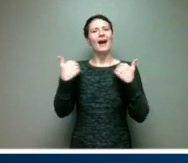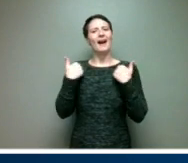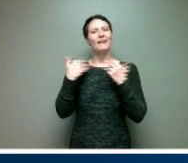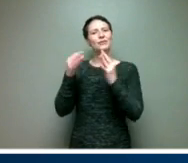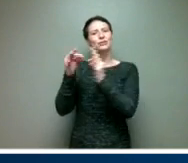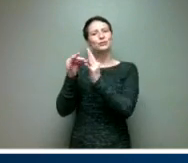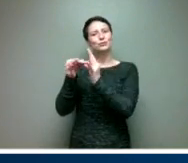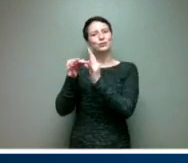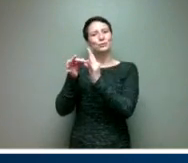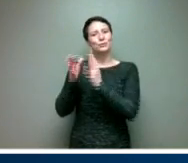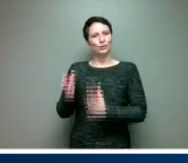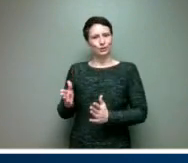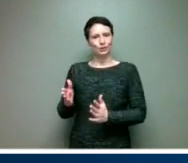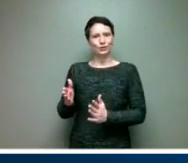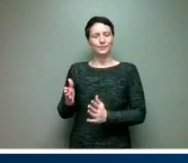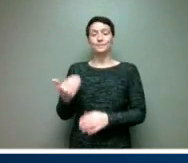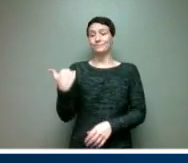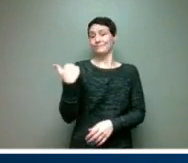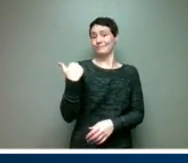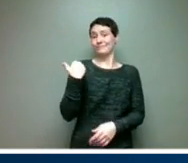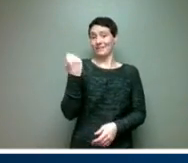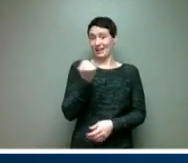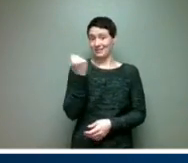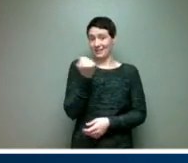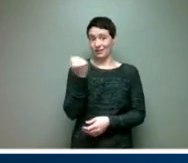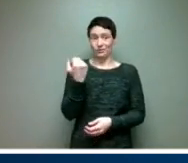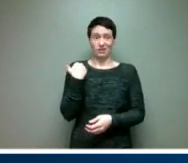And last Saturday, there were over